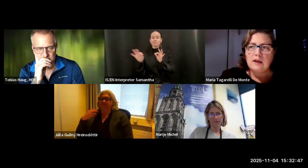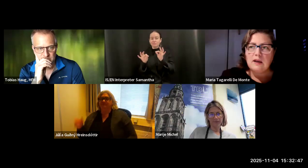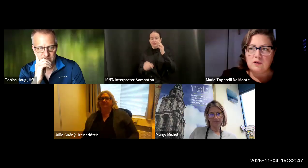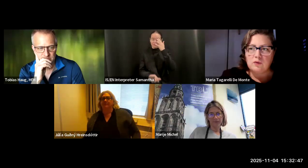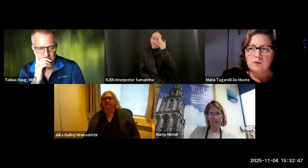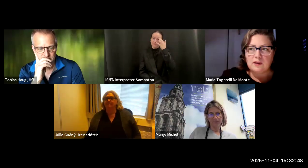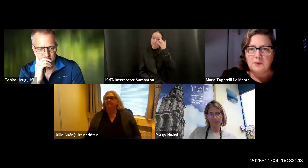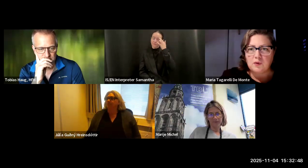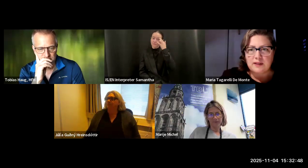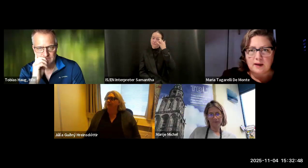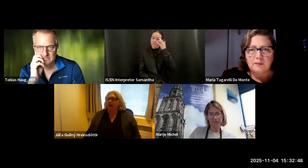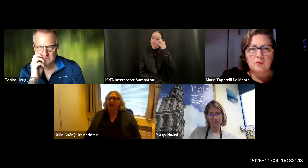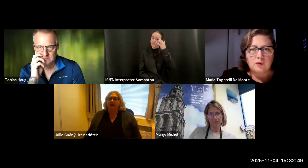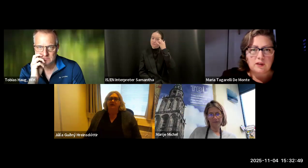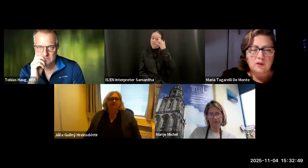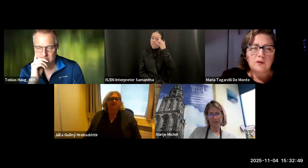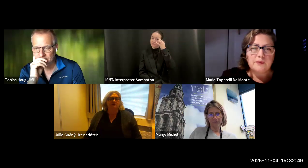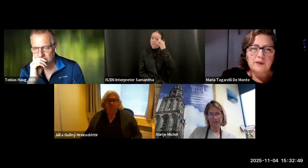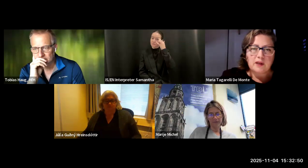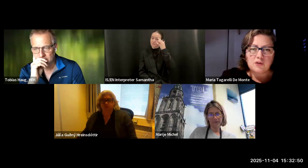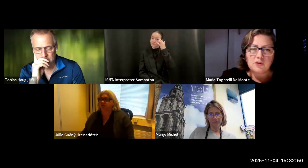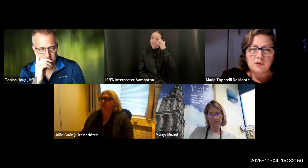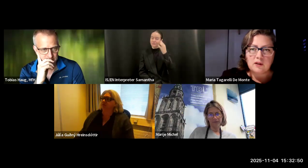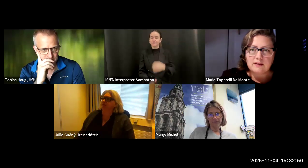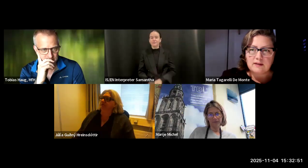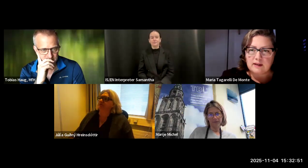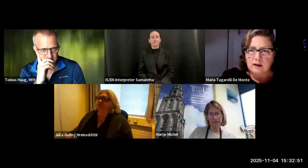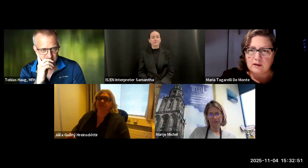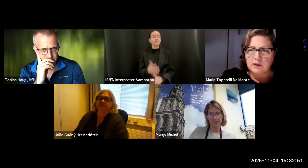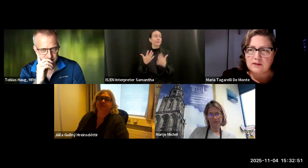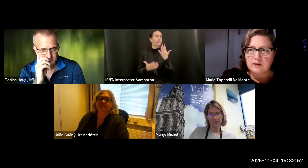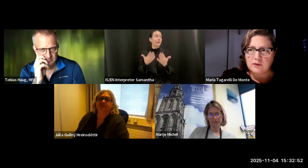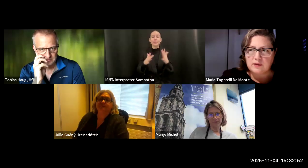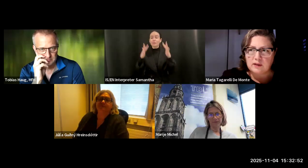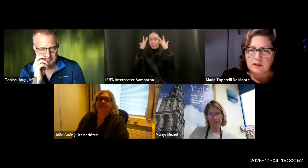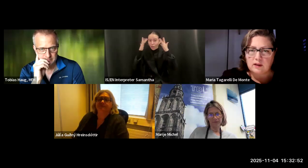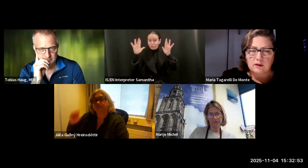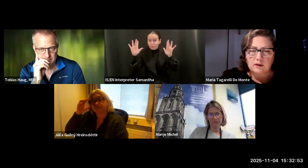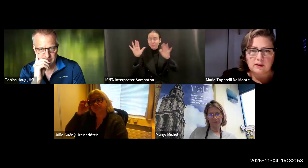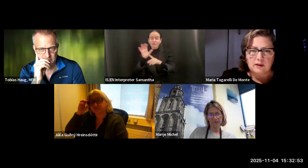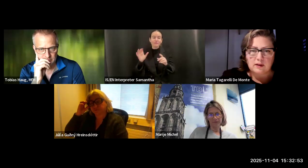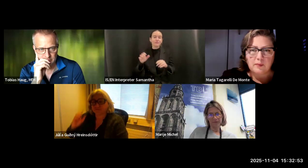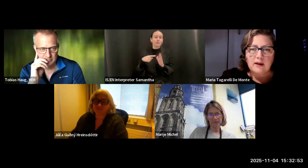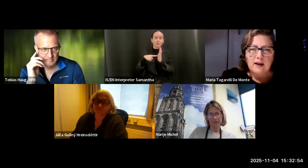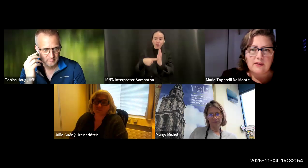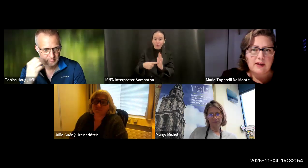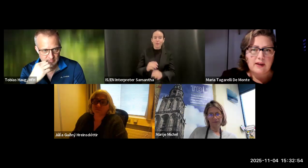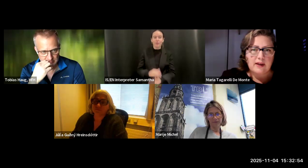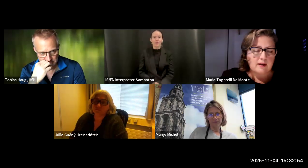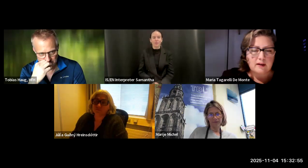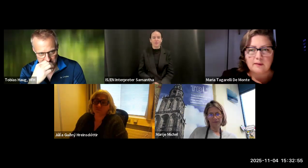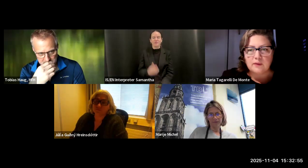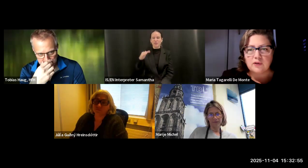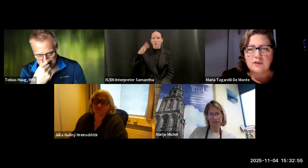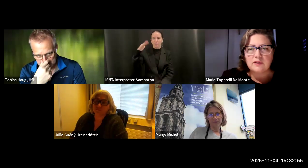years to expose them to either cultural contents that are the ones that you see here in the top part,